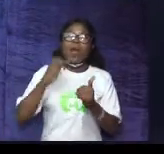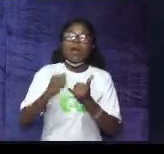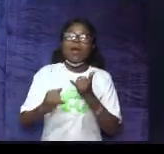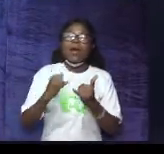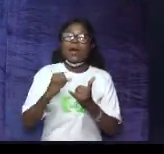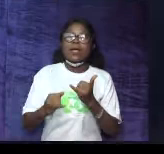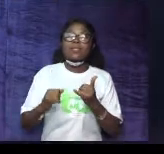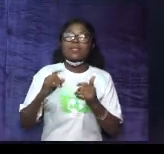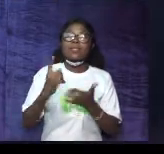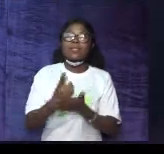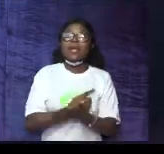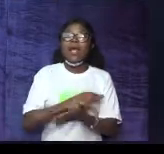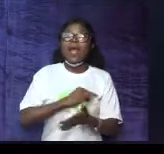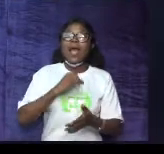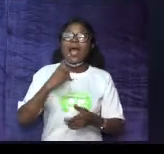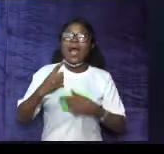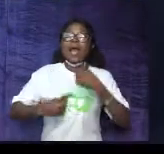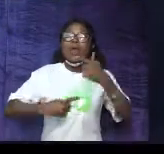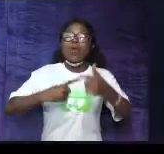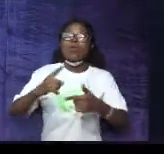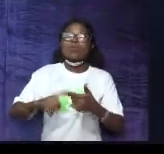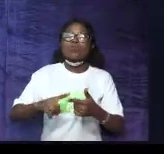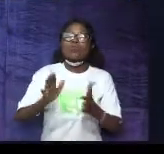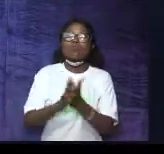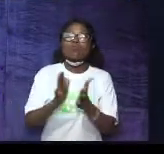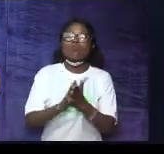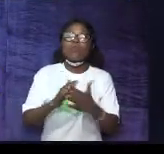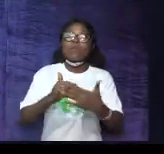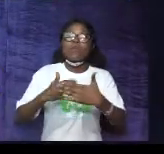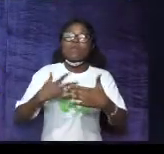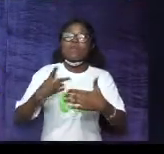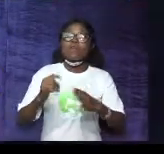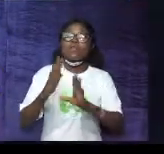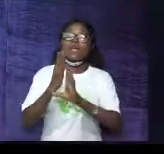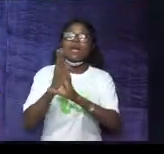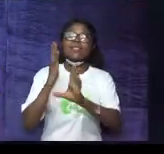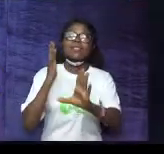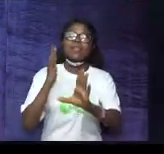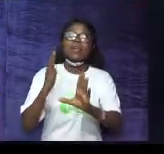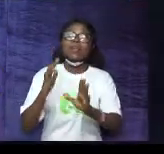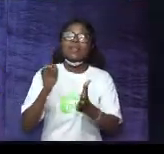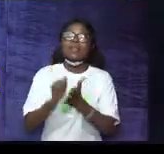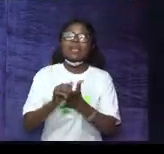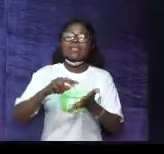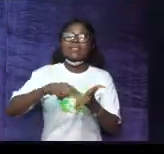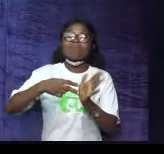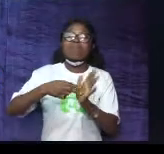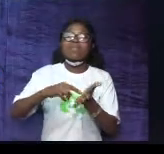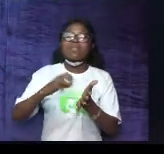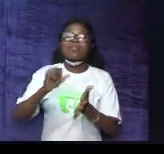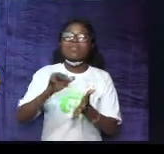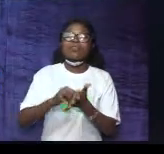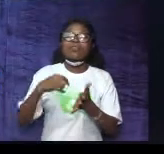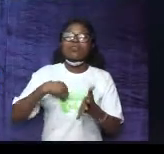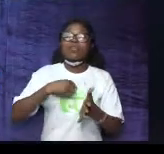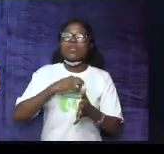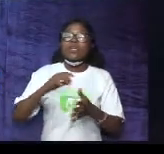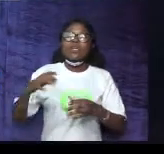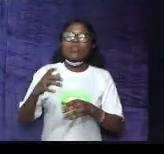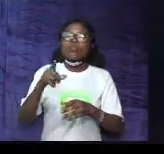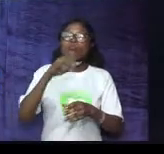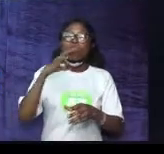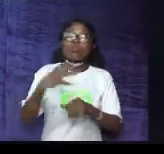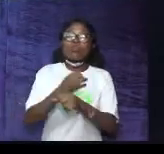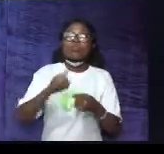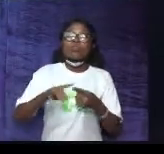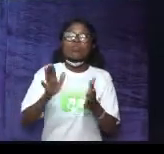confusing words. I got to school before the assembly. That means I got to school in